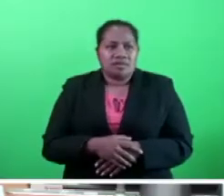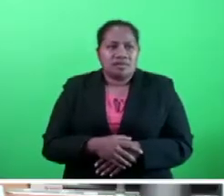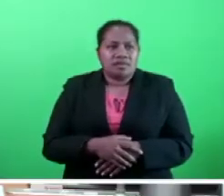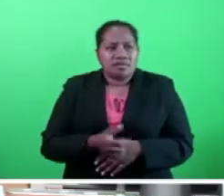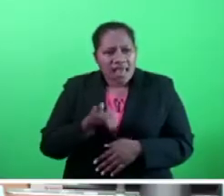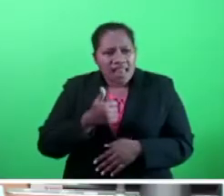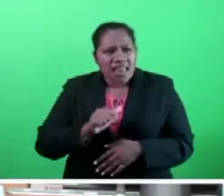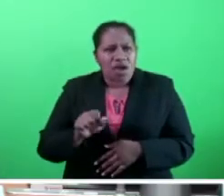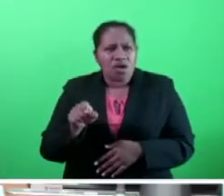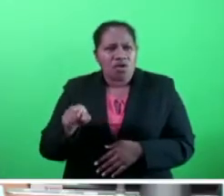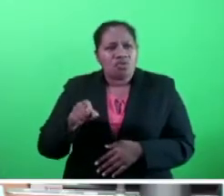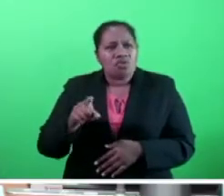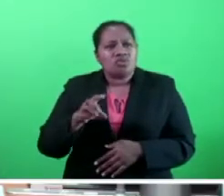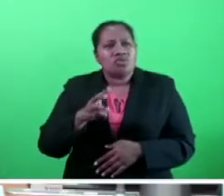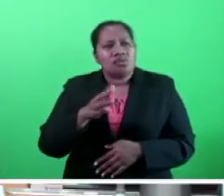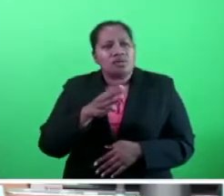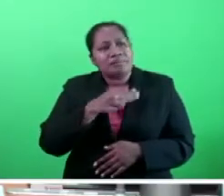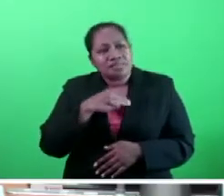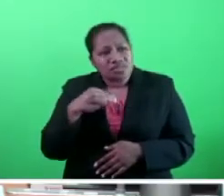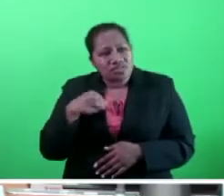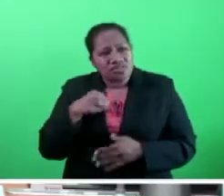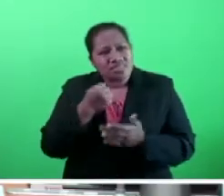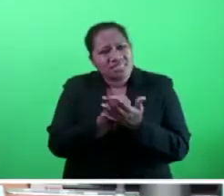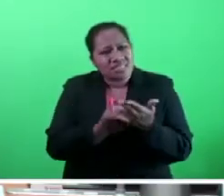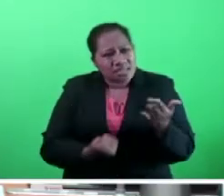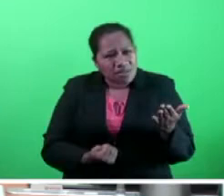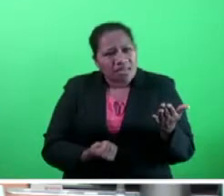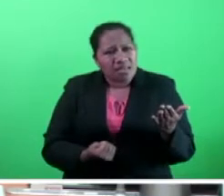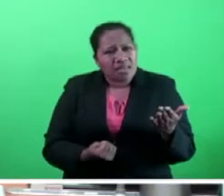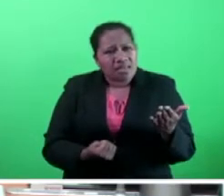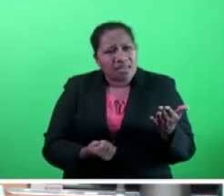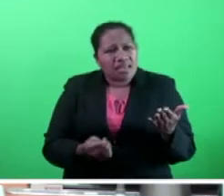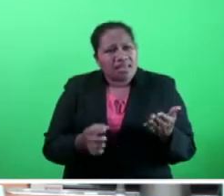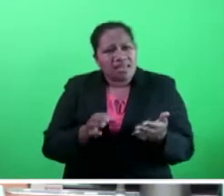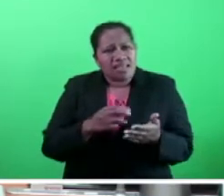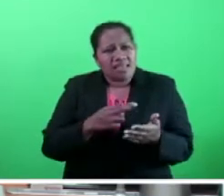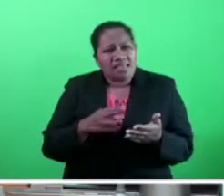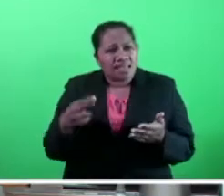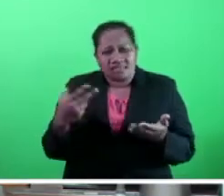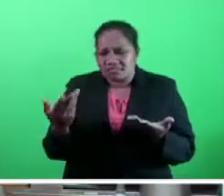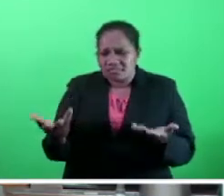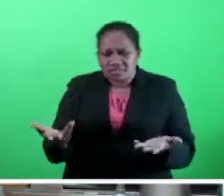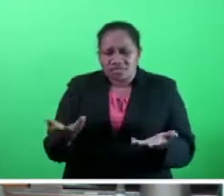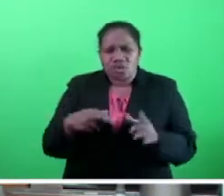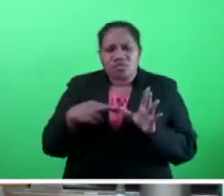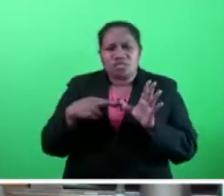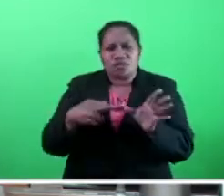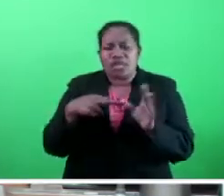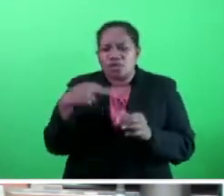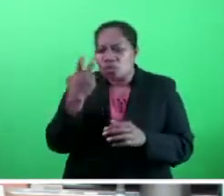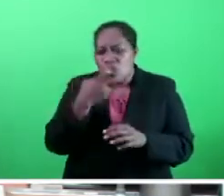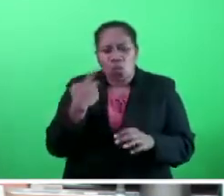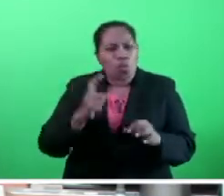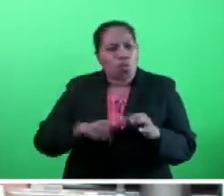allow him to make a ministerial statement rather than responding to an oral question. Thank you, Honourable Speaker.